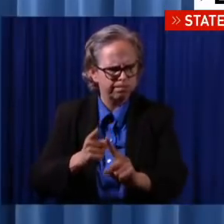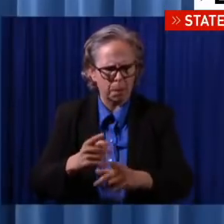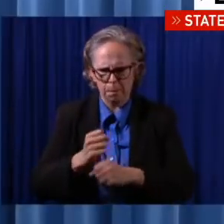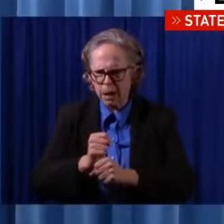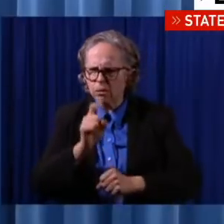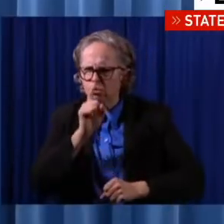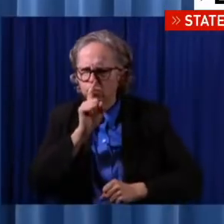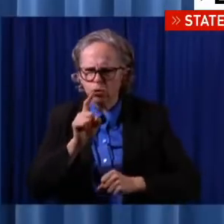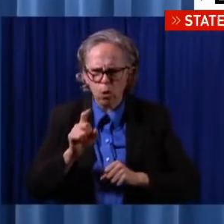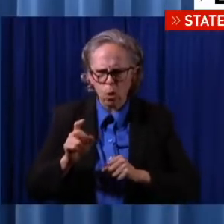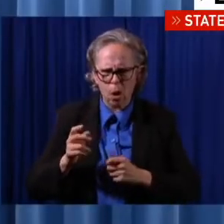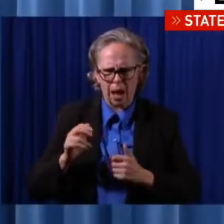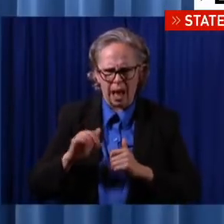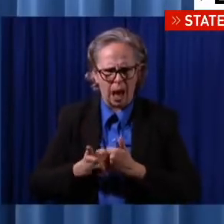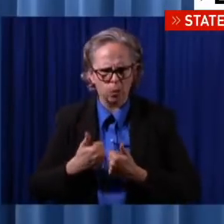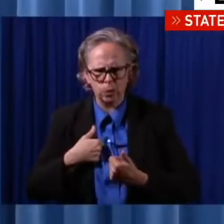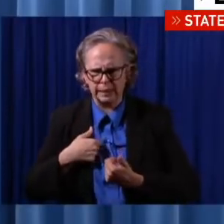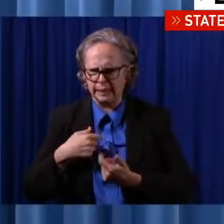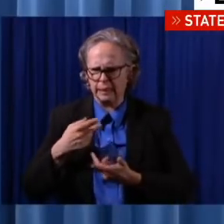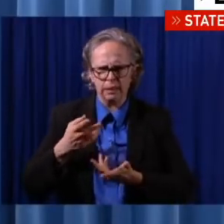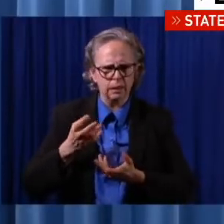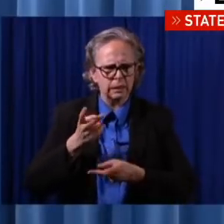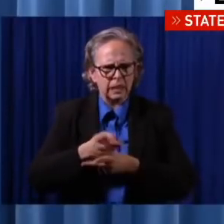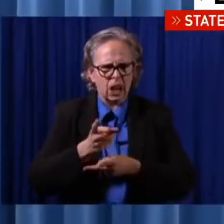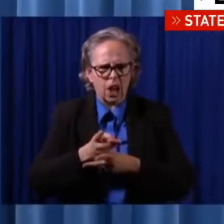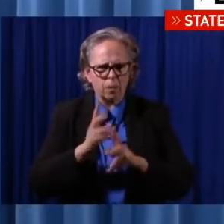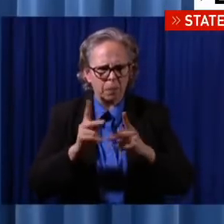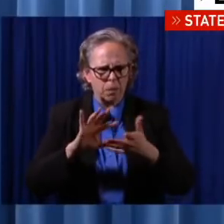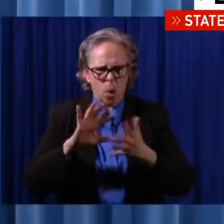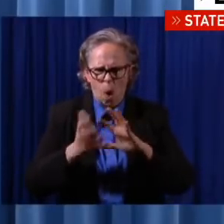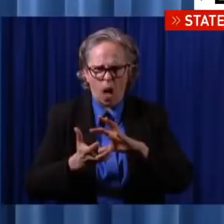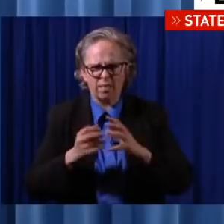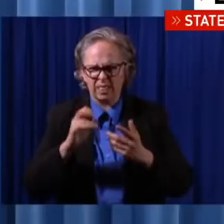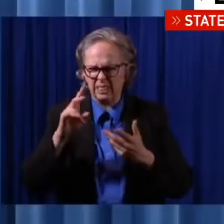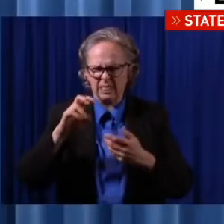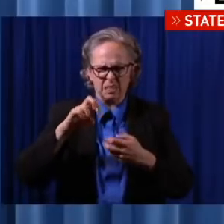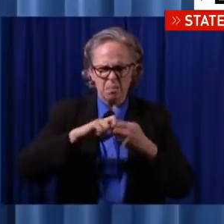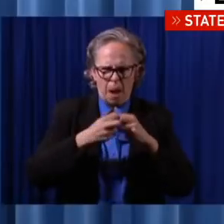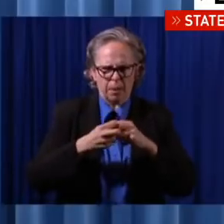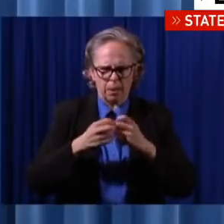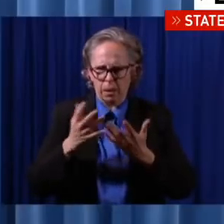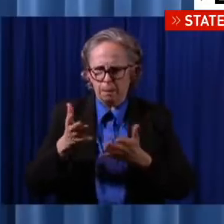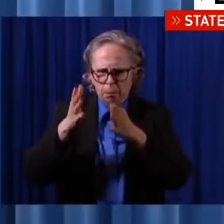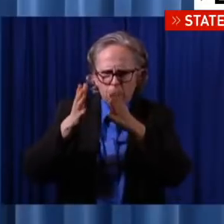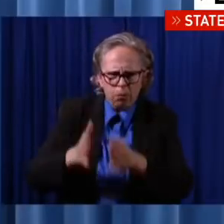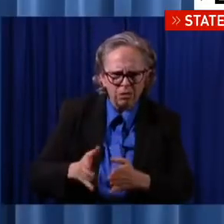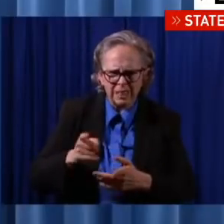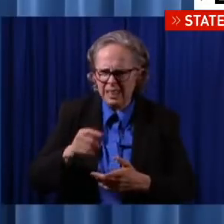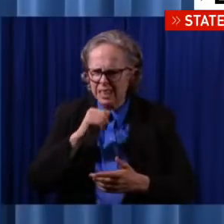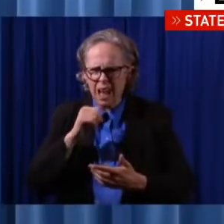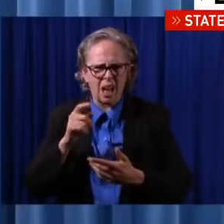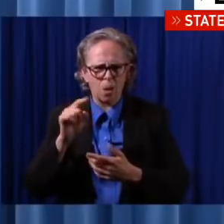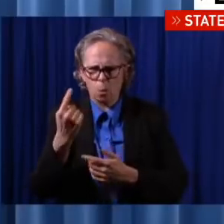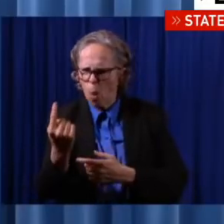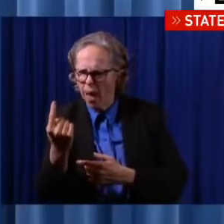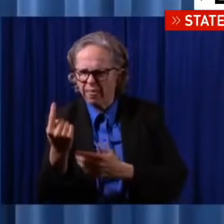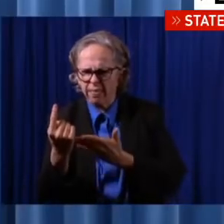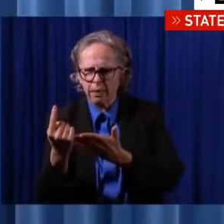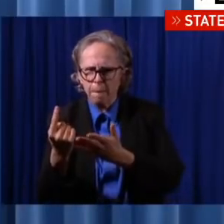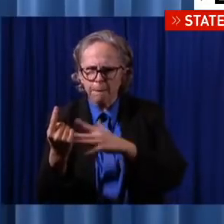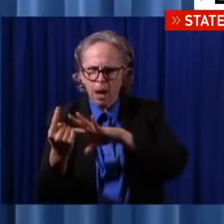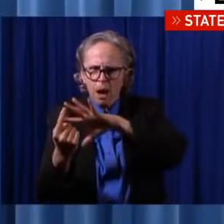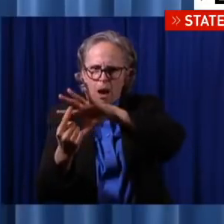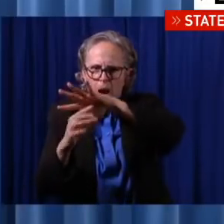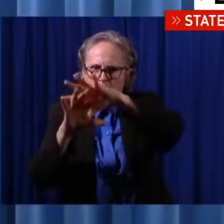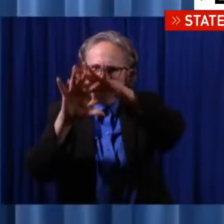how we deal with that particular individual. Too often, and this goes way back, this is not new, it goes back to